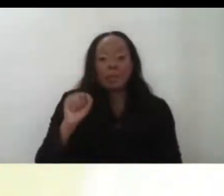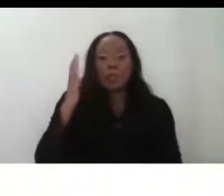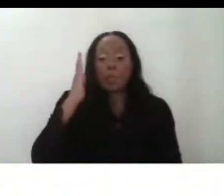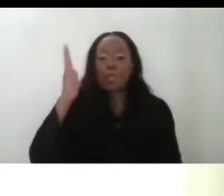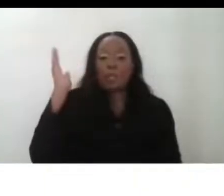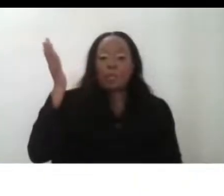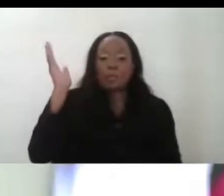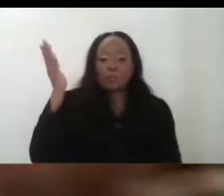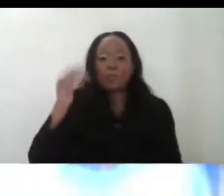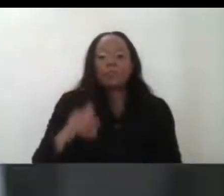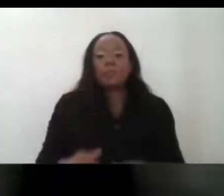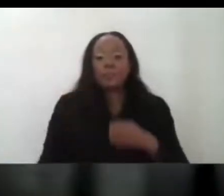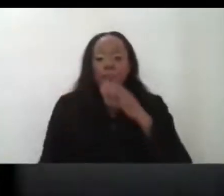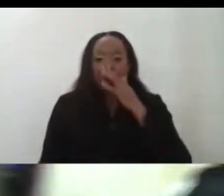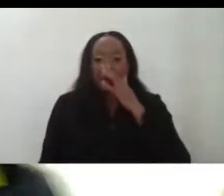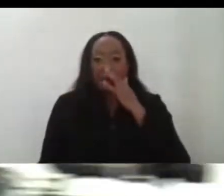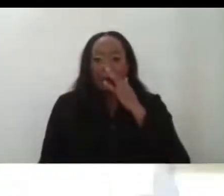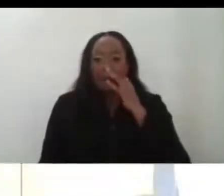Good morning, everybody.